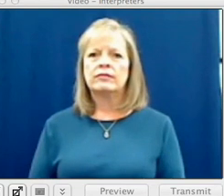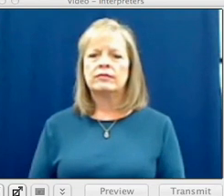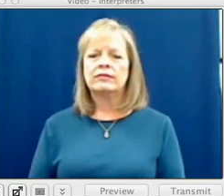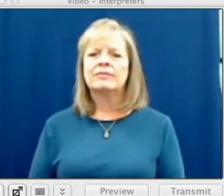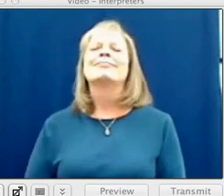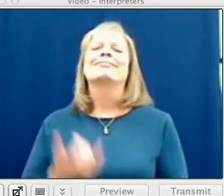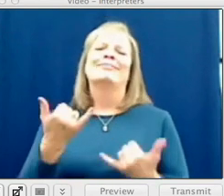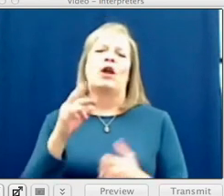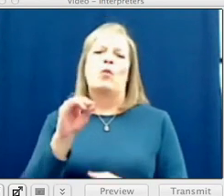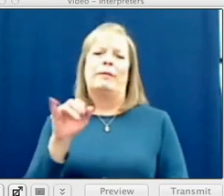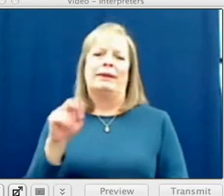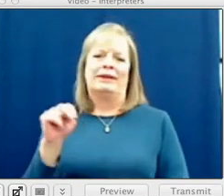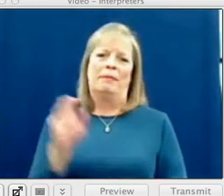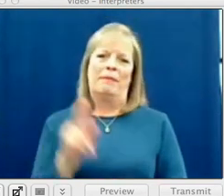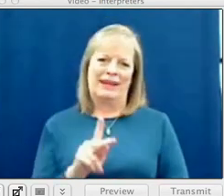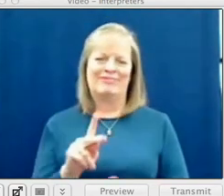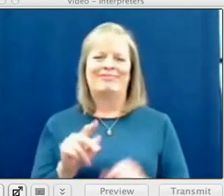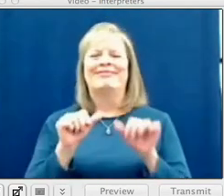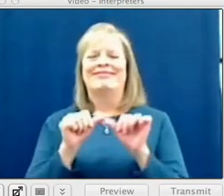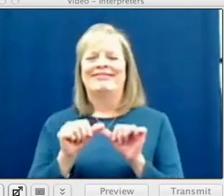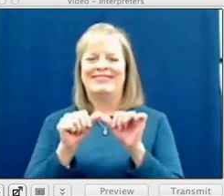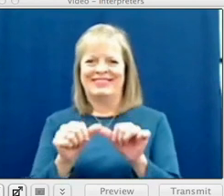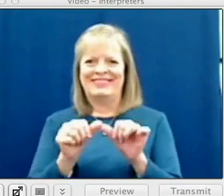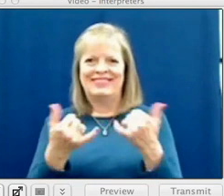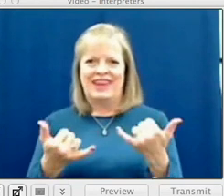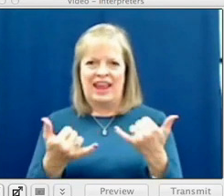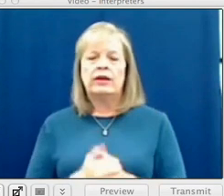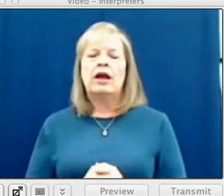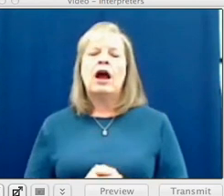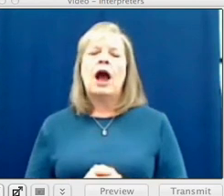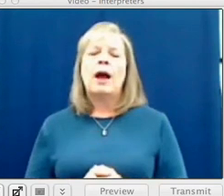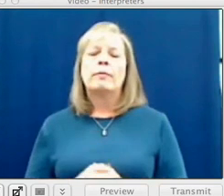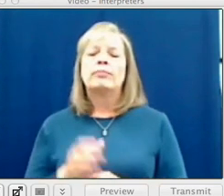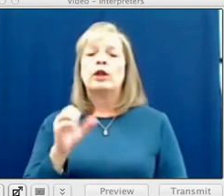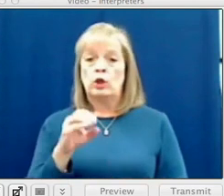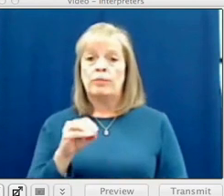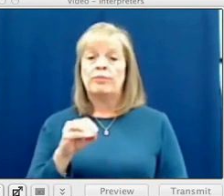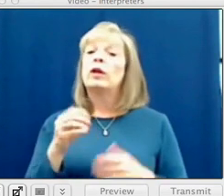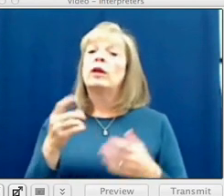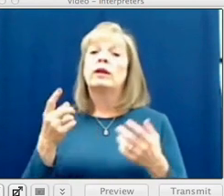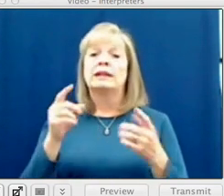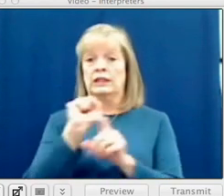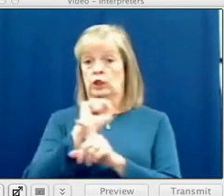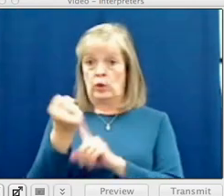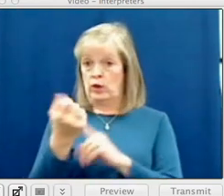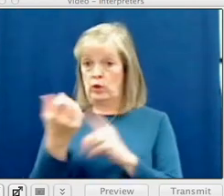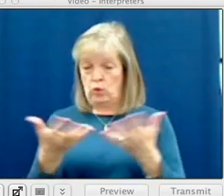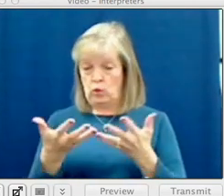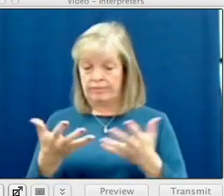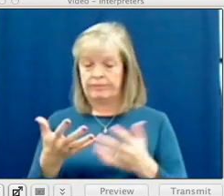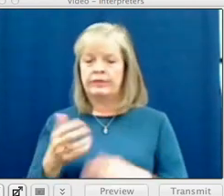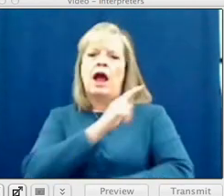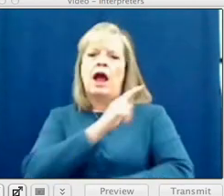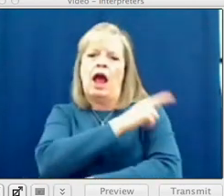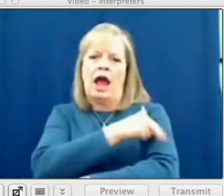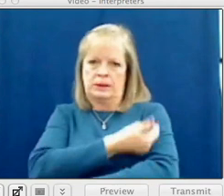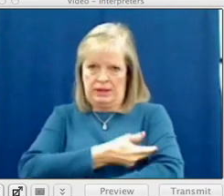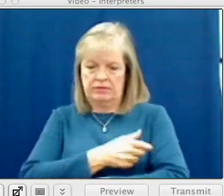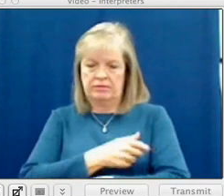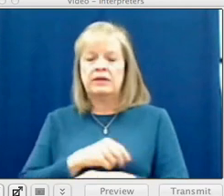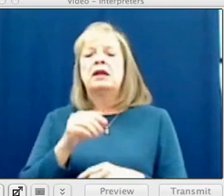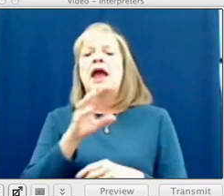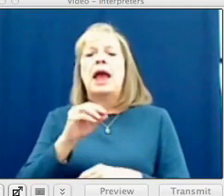All right, and we're continuing. So this was a hospital inpatient room. The patient was